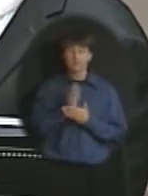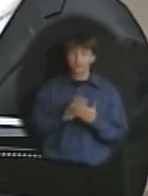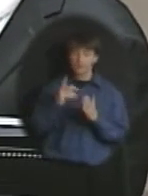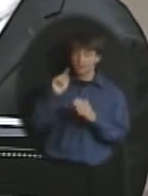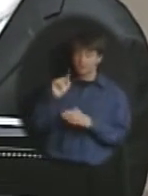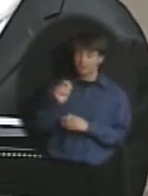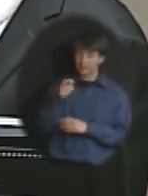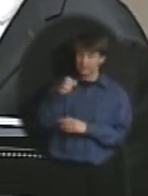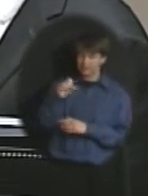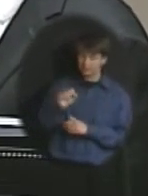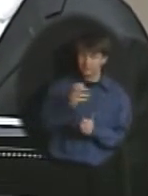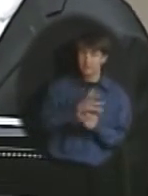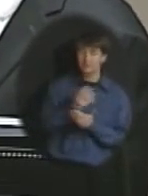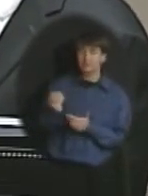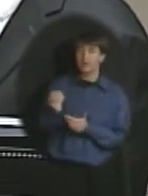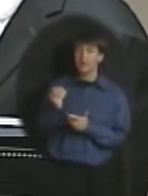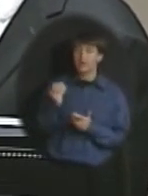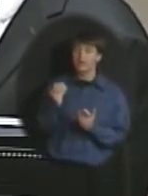taxes and